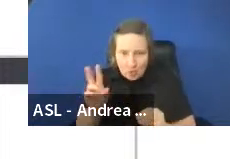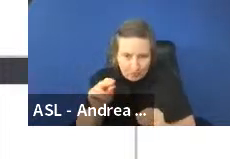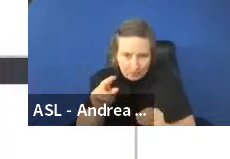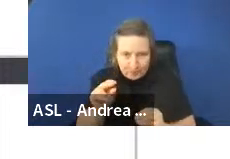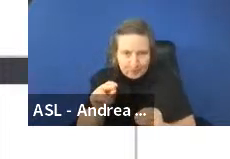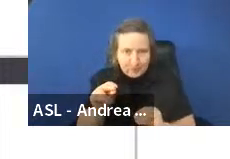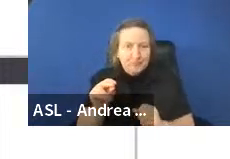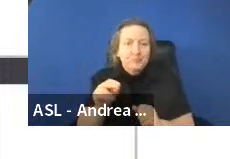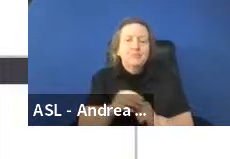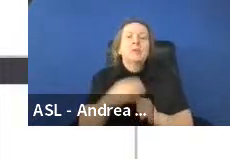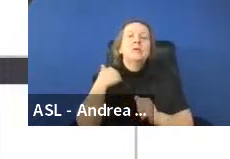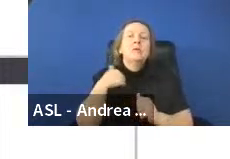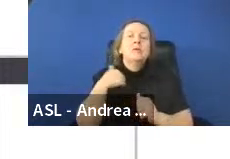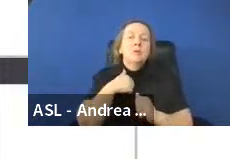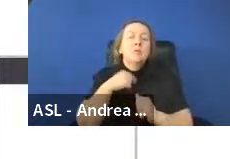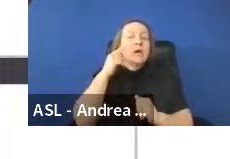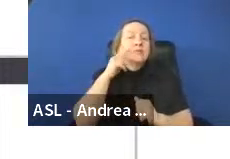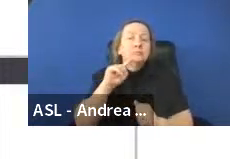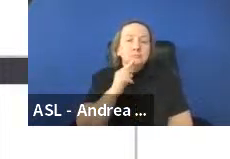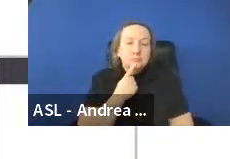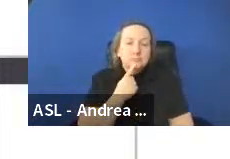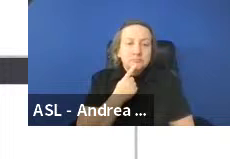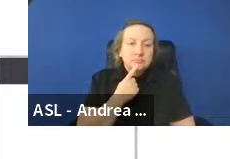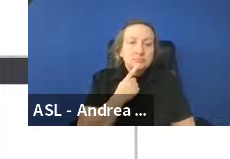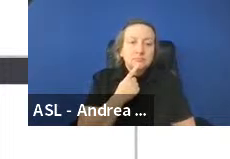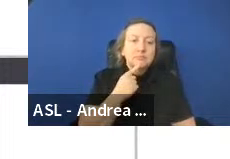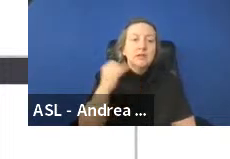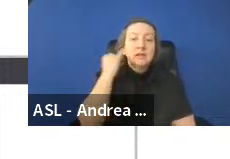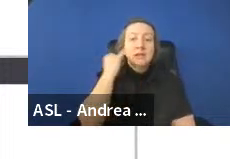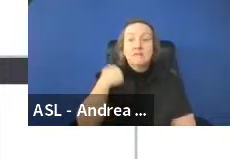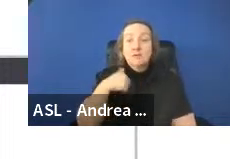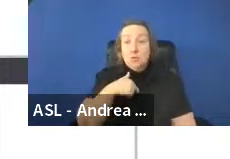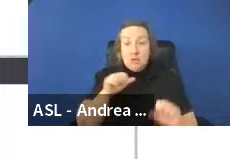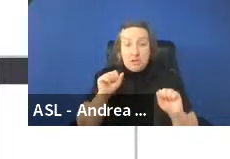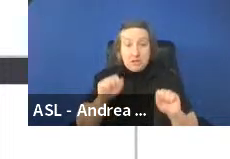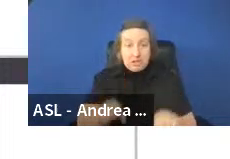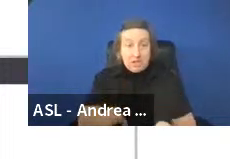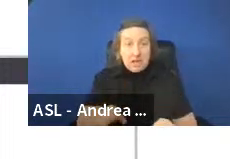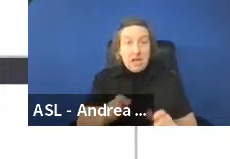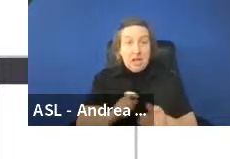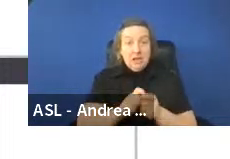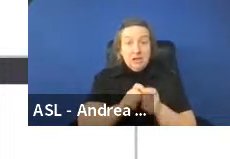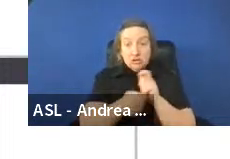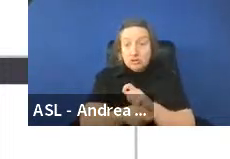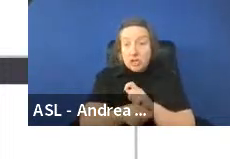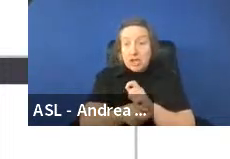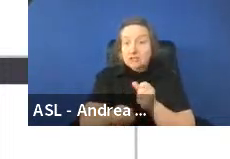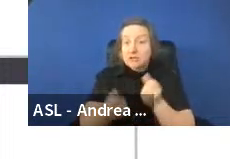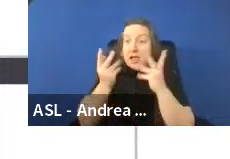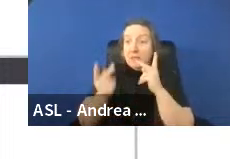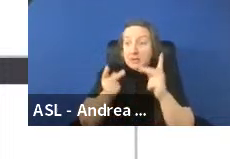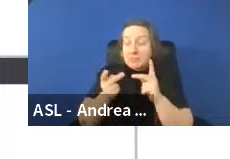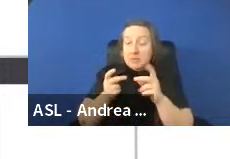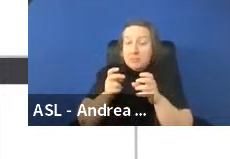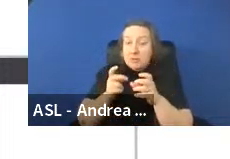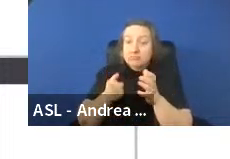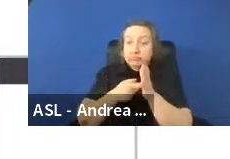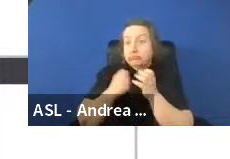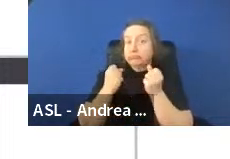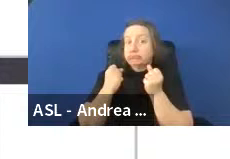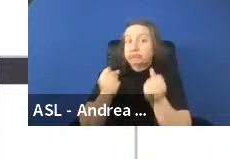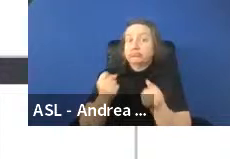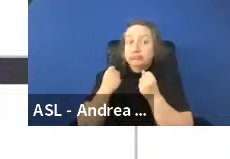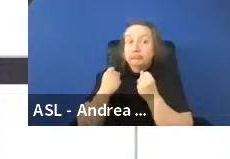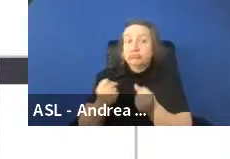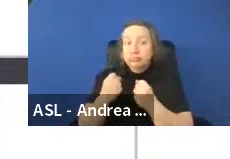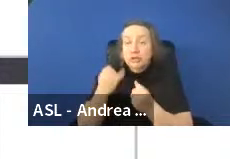something that we take serious. And if we can change demand by doing some of these things, we will